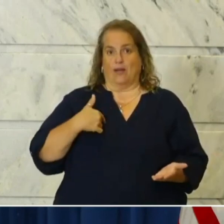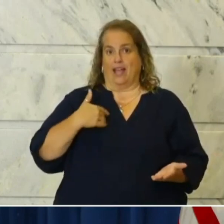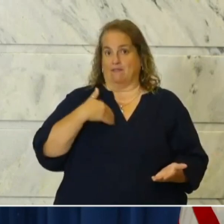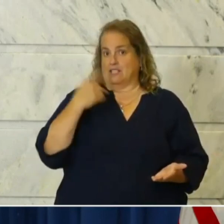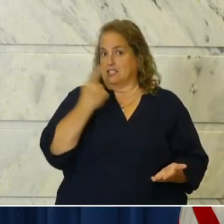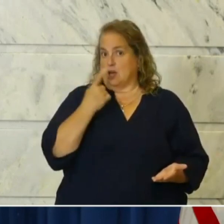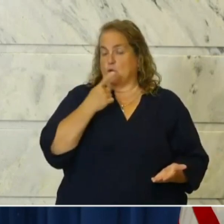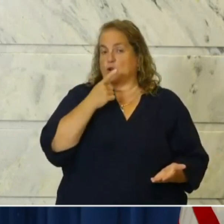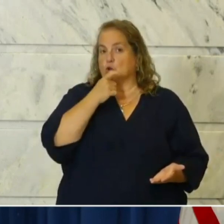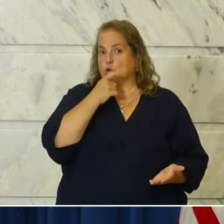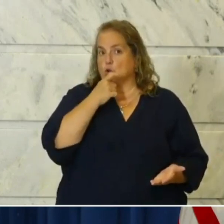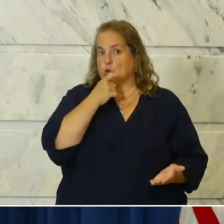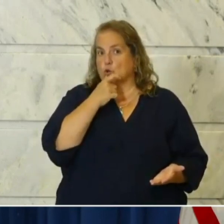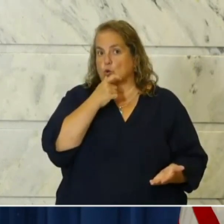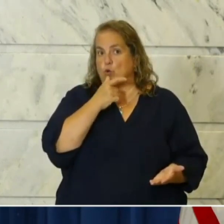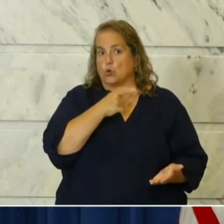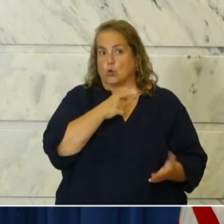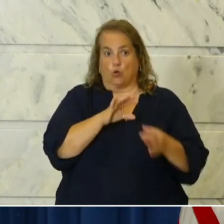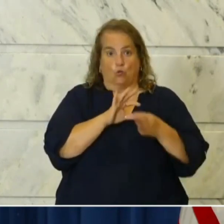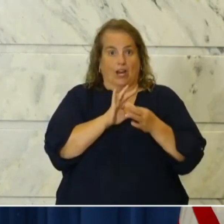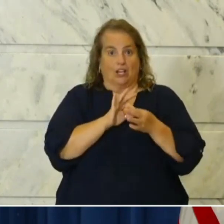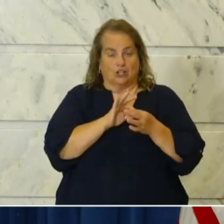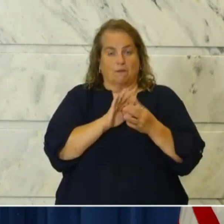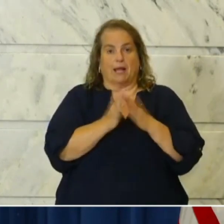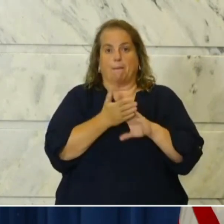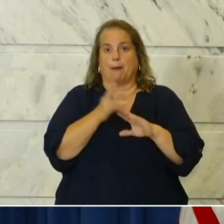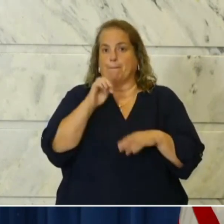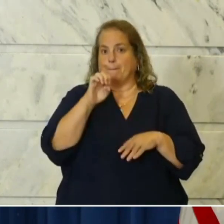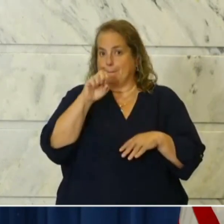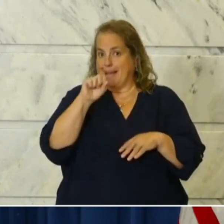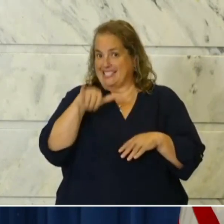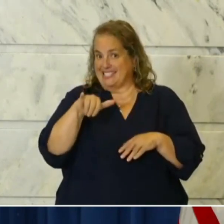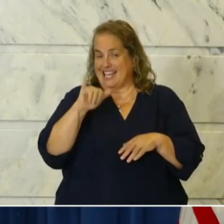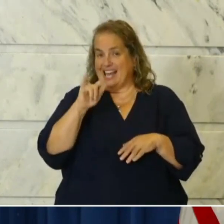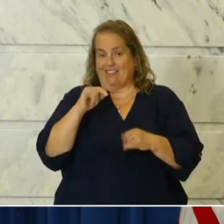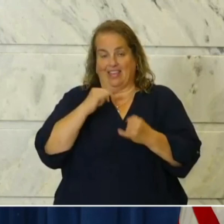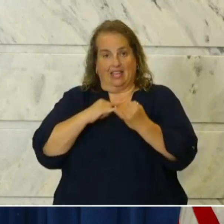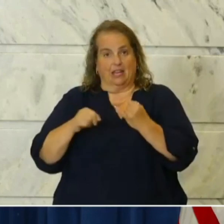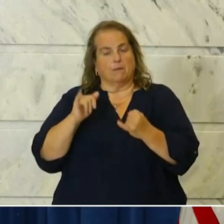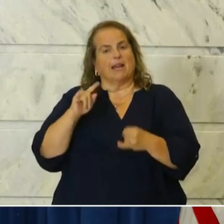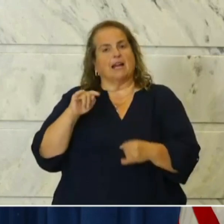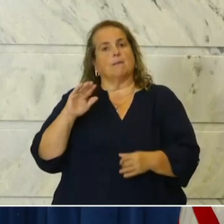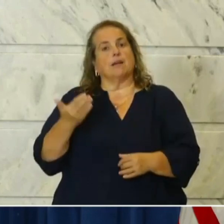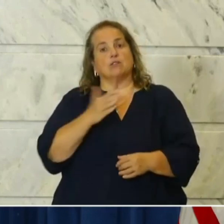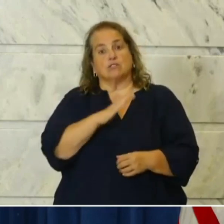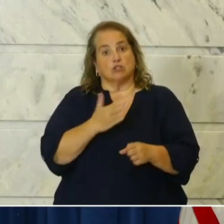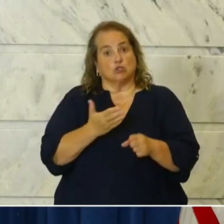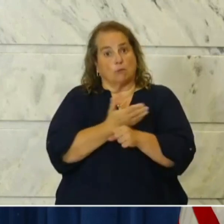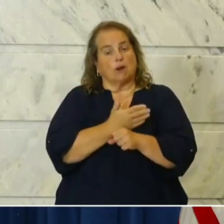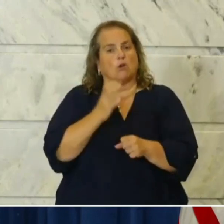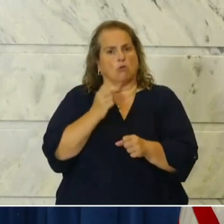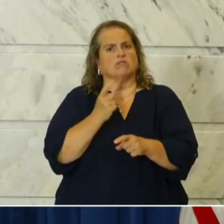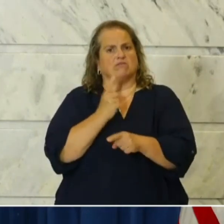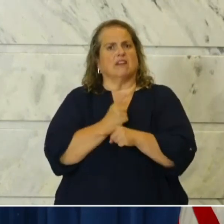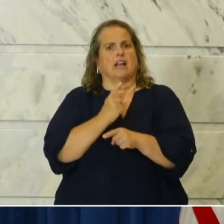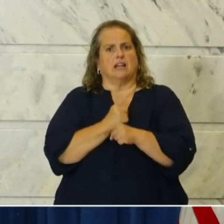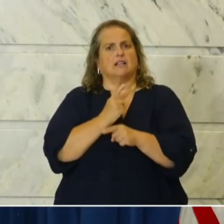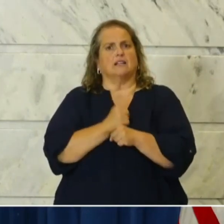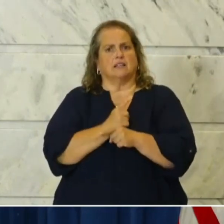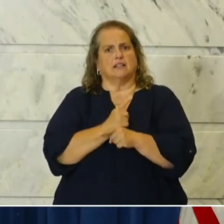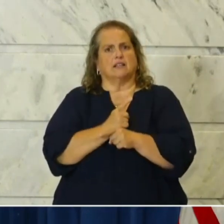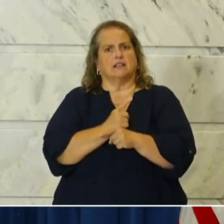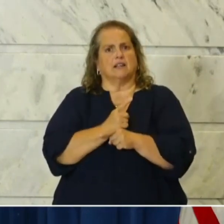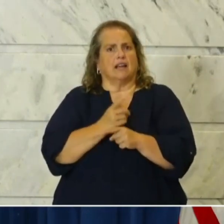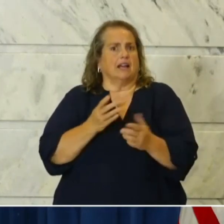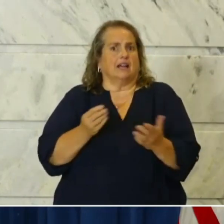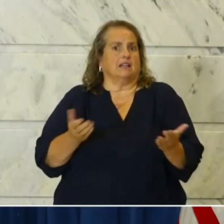who their relationship certainly got messy by the end, but it appears that the termination was valid,